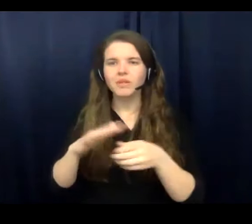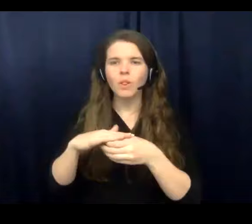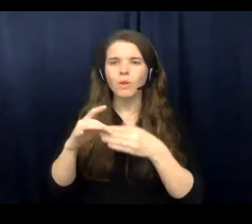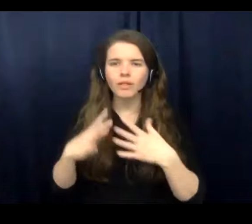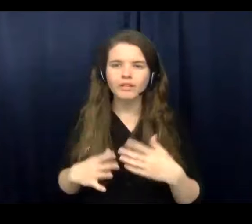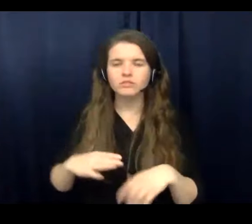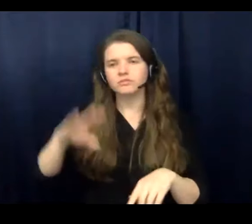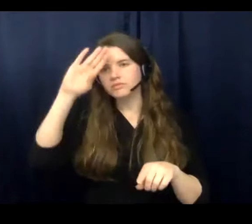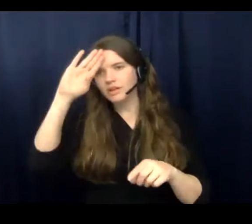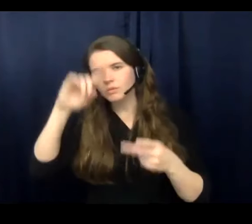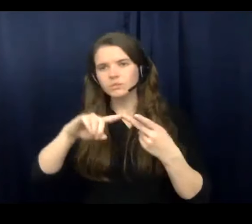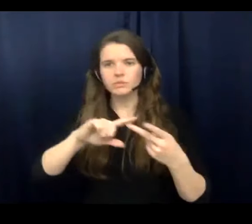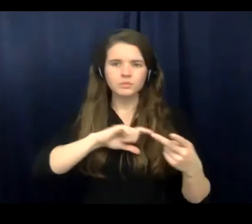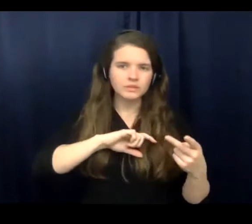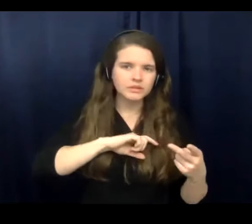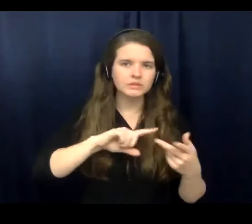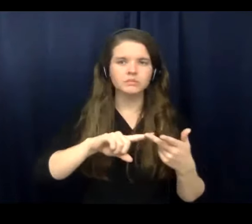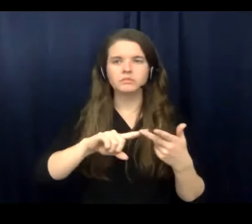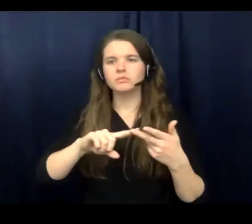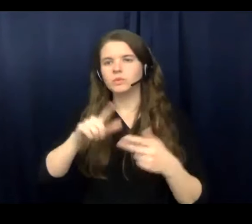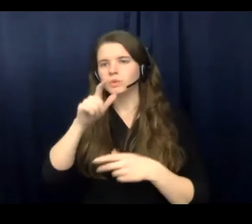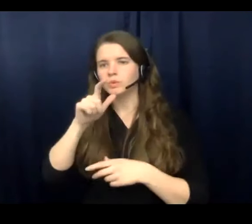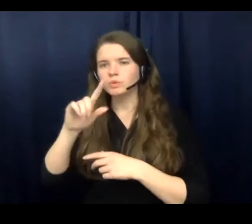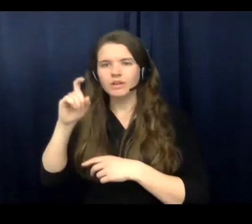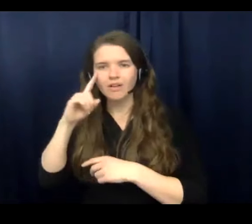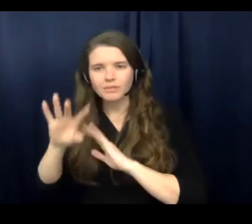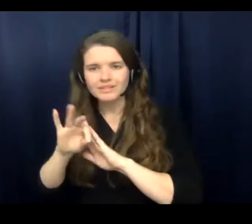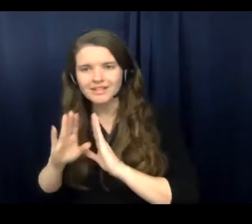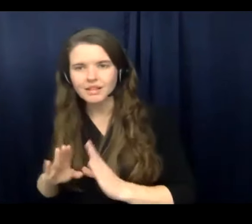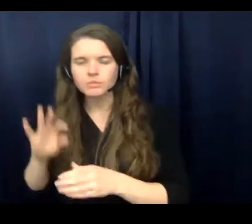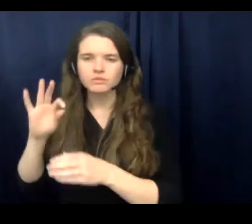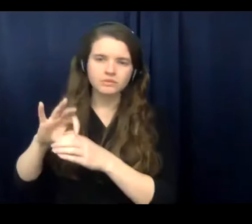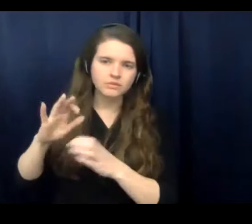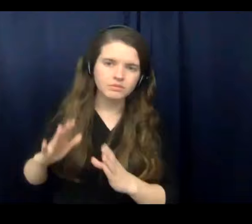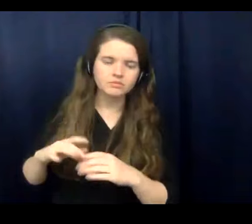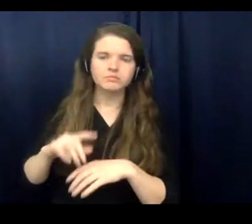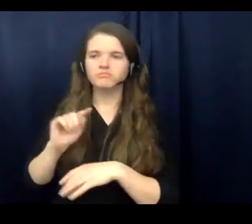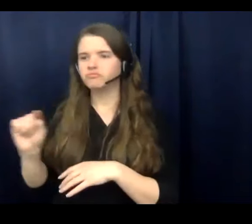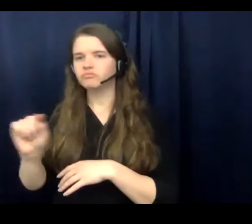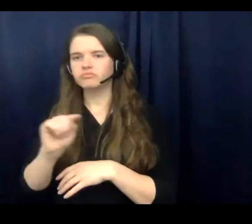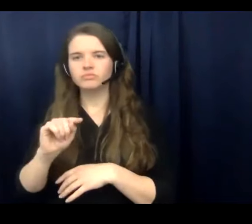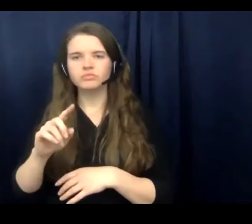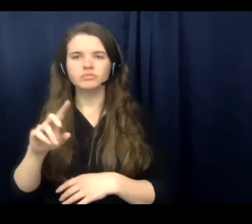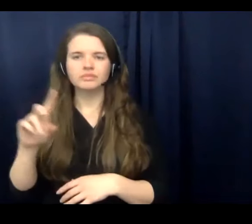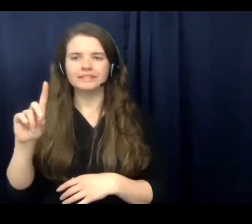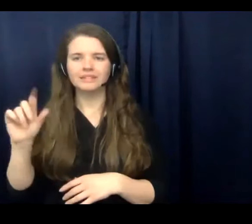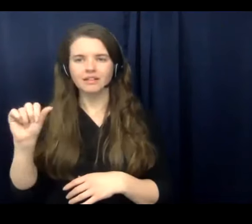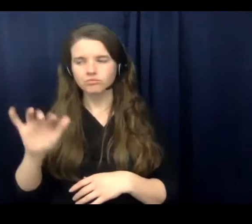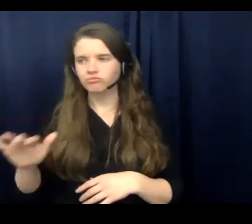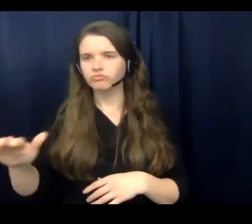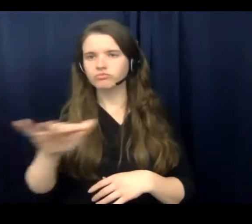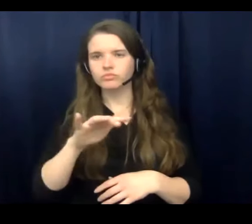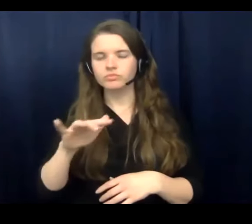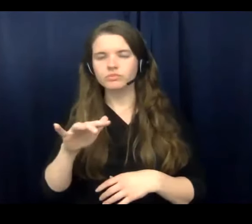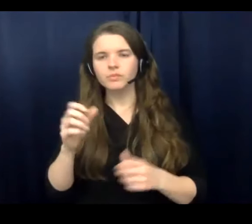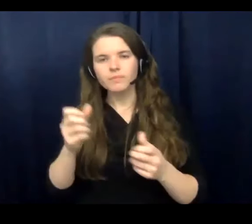department, police, selectmen, district attorneys. And a lot of it is also focused